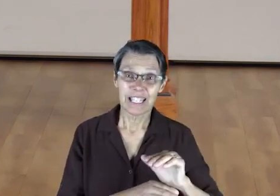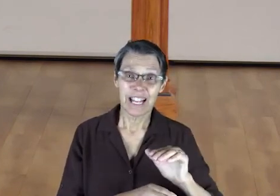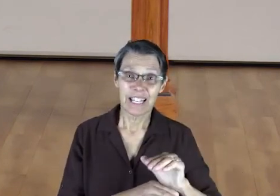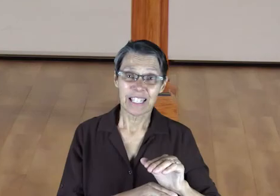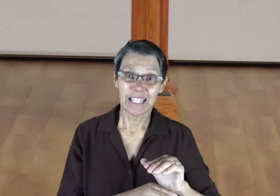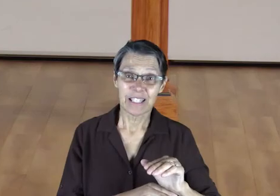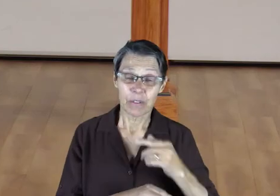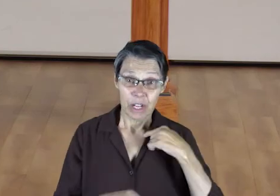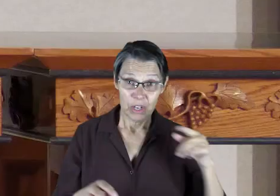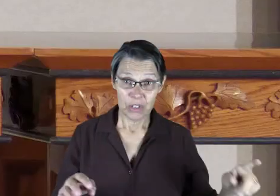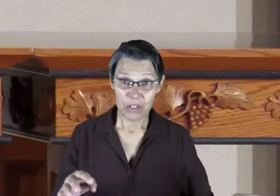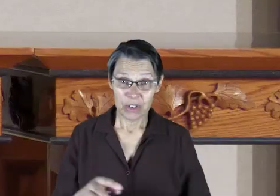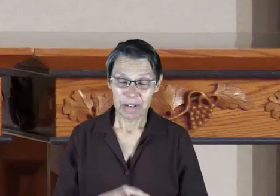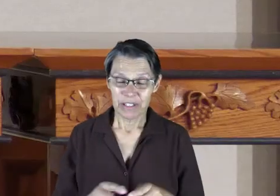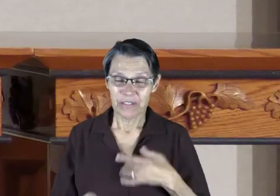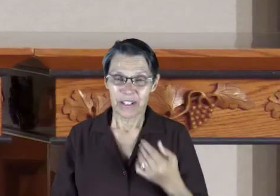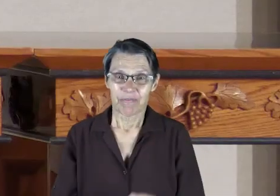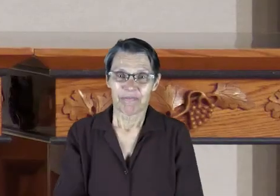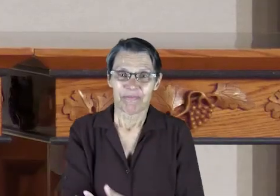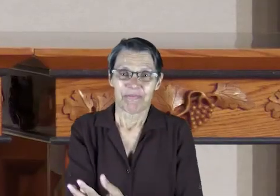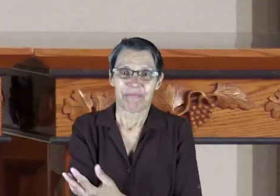And I still get goosebumps